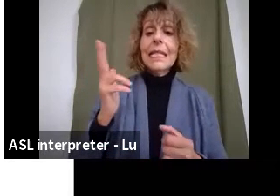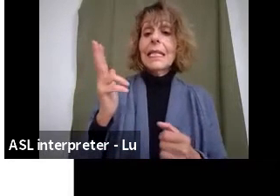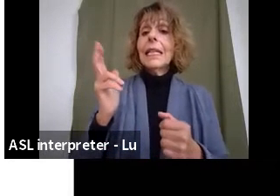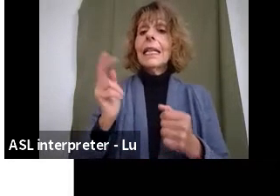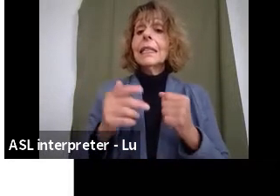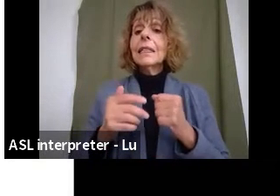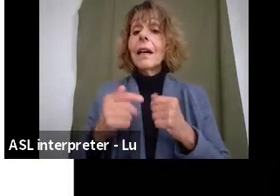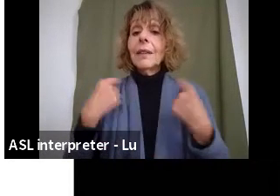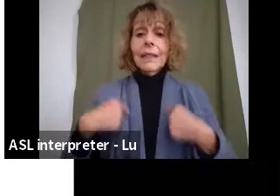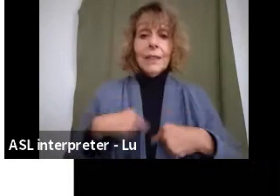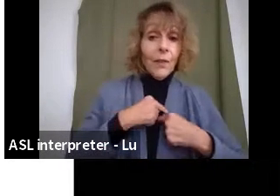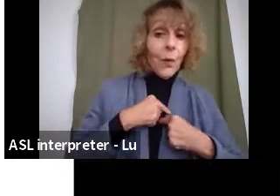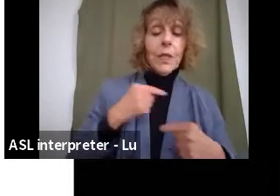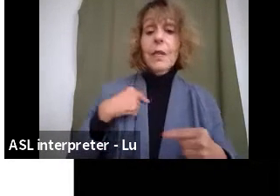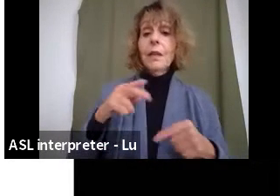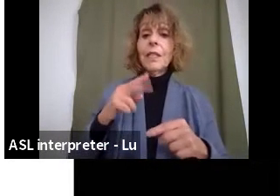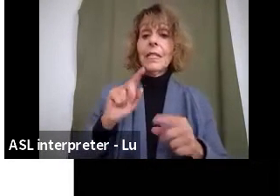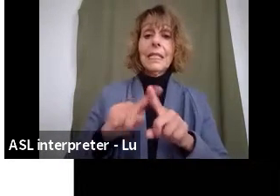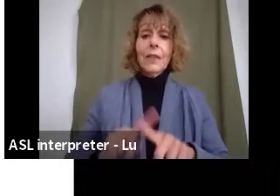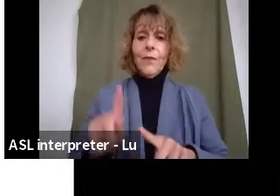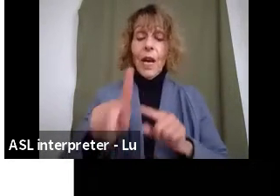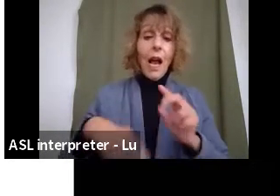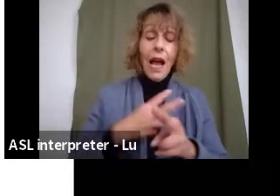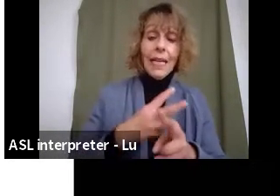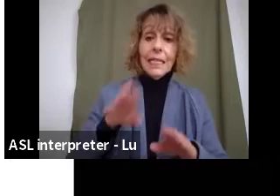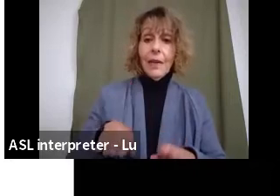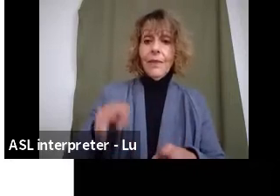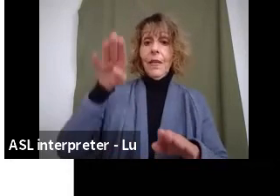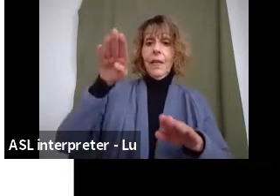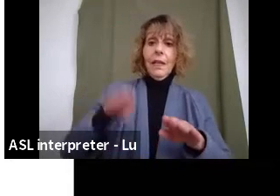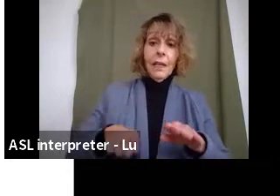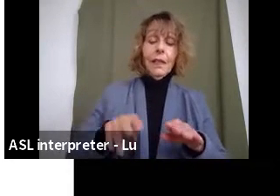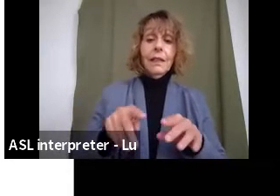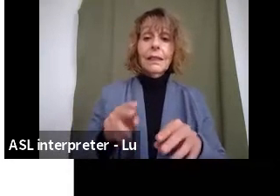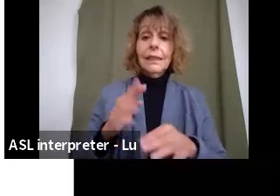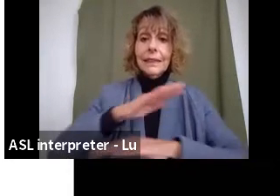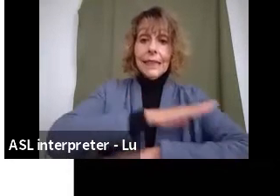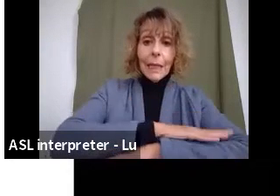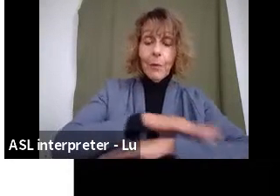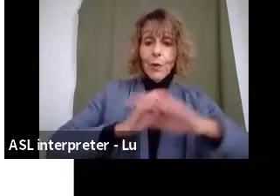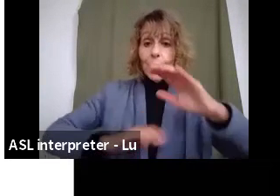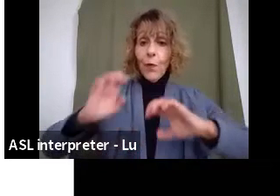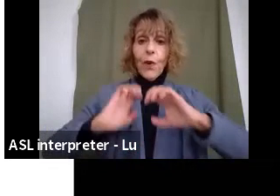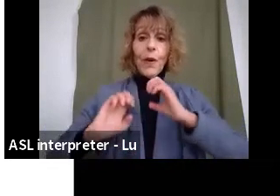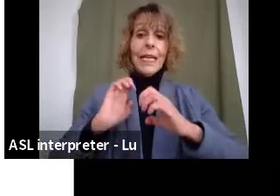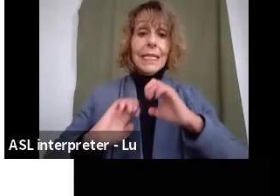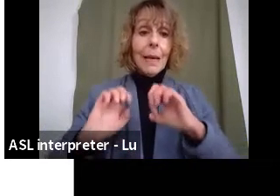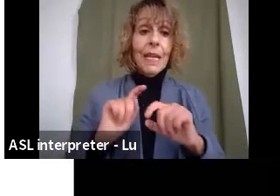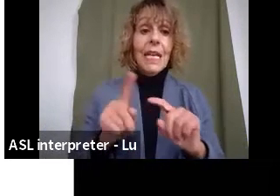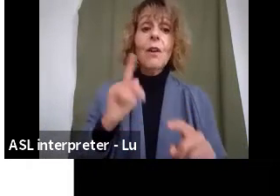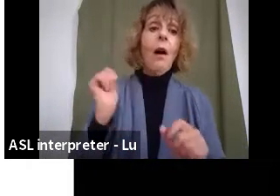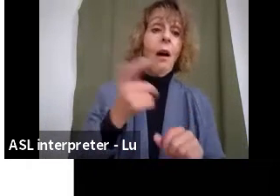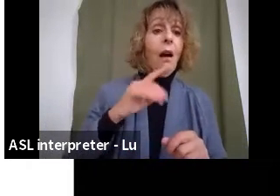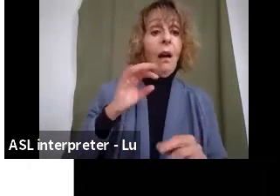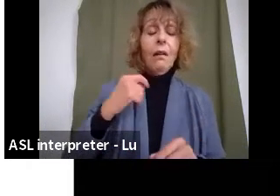are tax credits and tax deductions. The credits are for any kind of improvement to accessibility. It could be you're